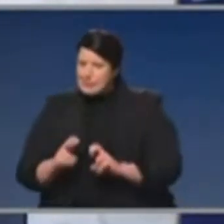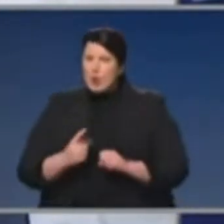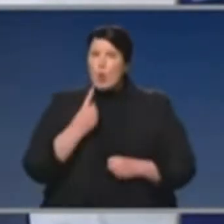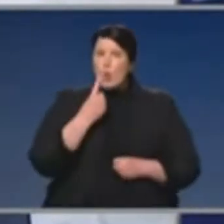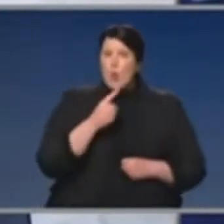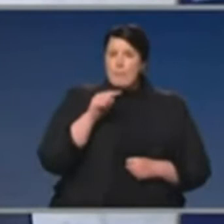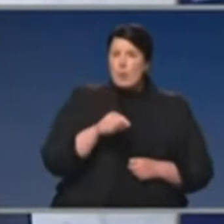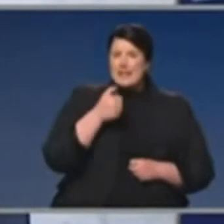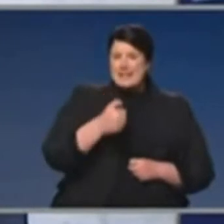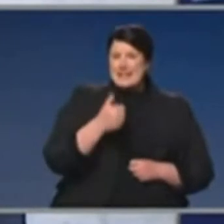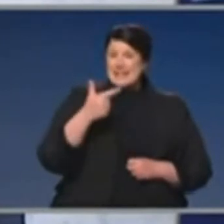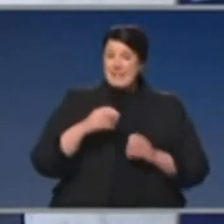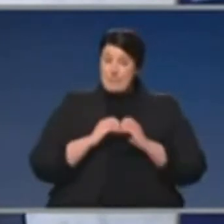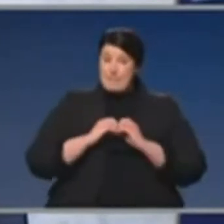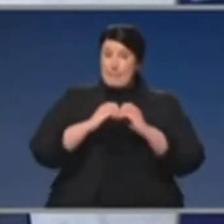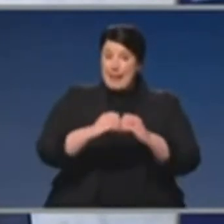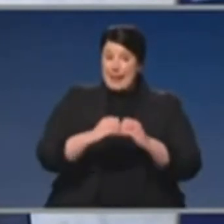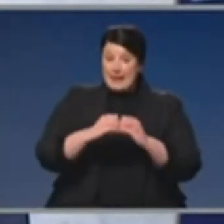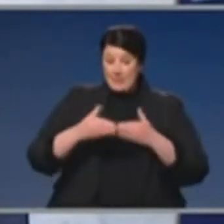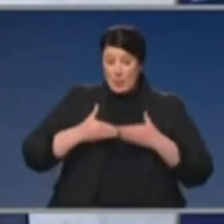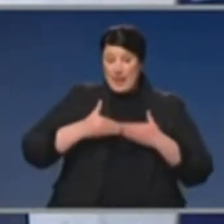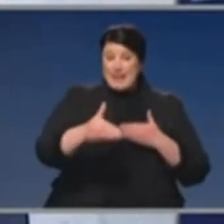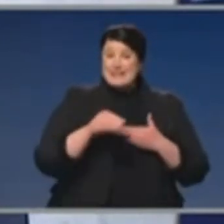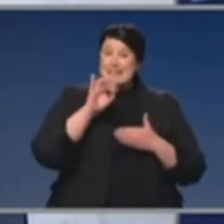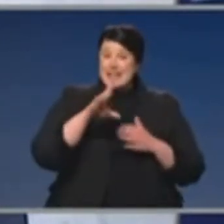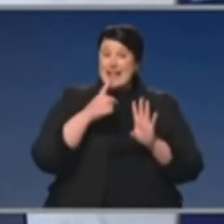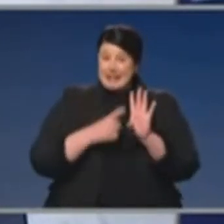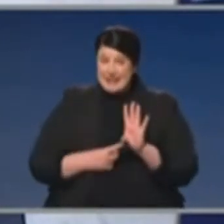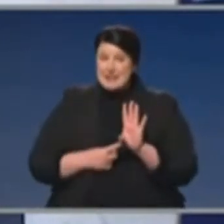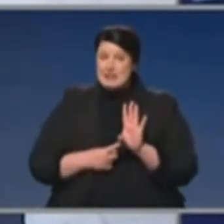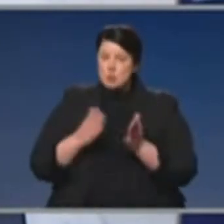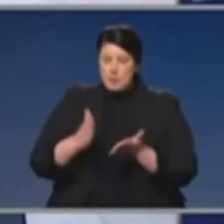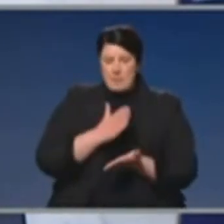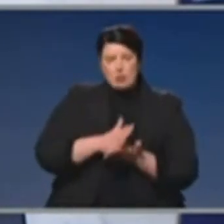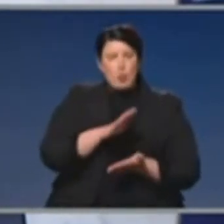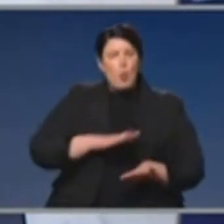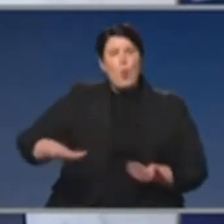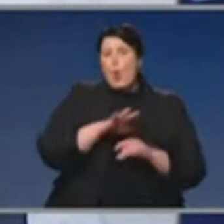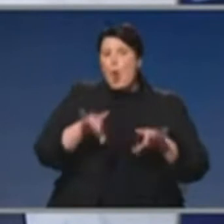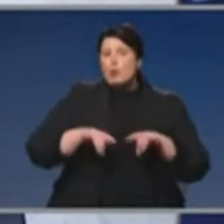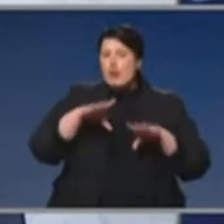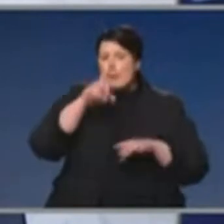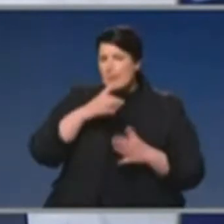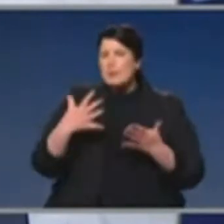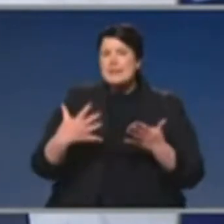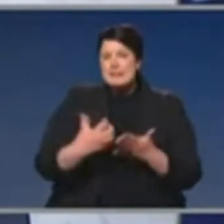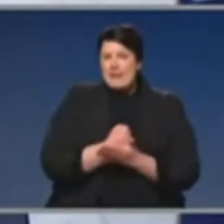$1.67 billion strategy over the course of the next decade that will help keep Australians safe online. Importantly today, we're announcing that we're going to